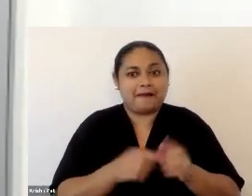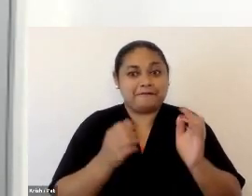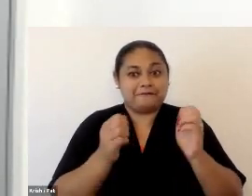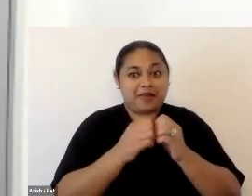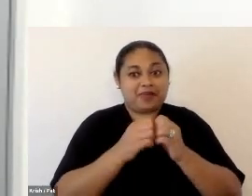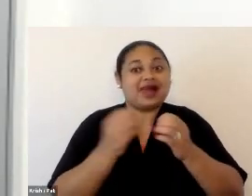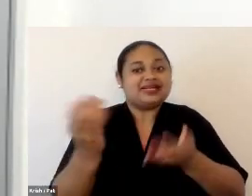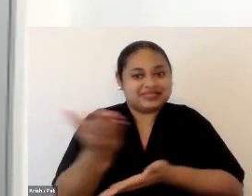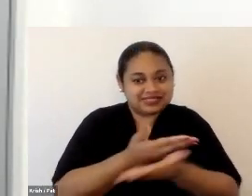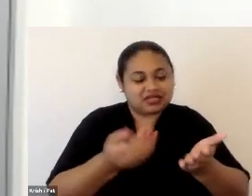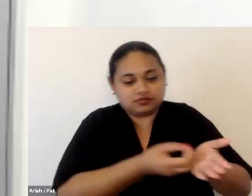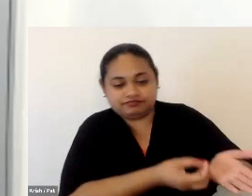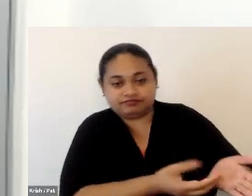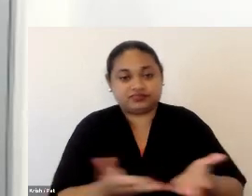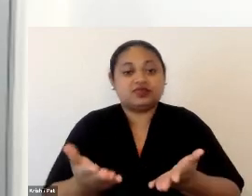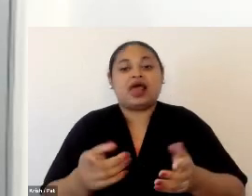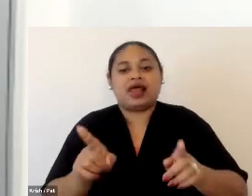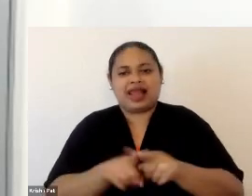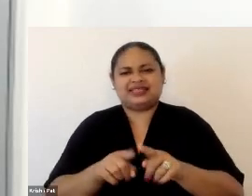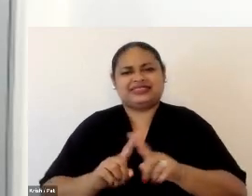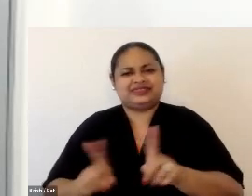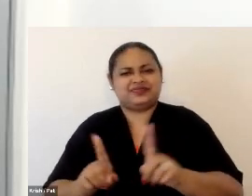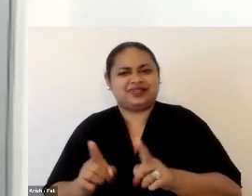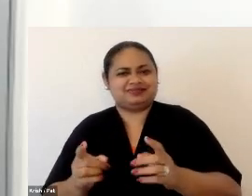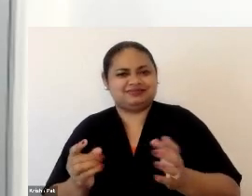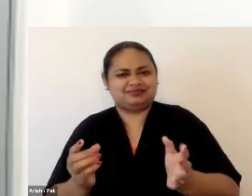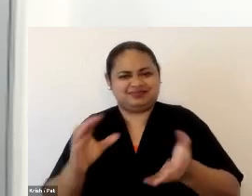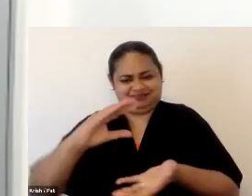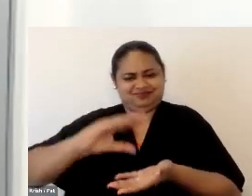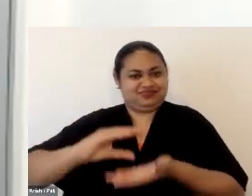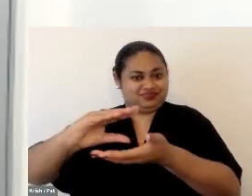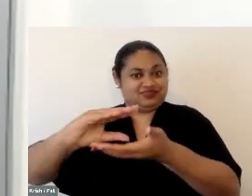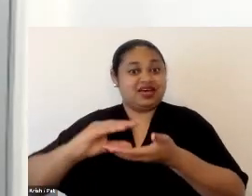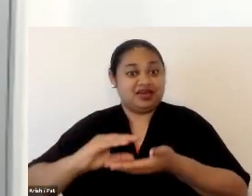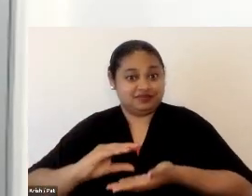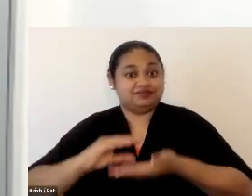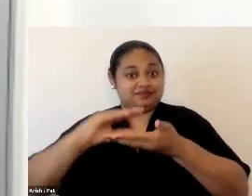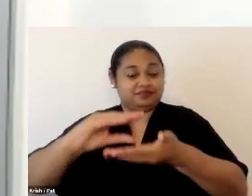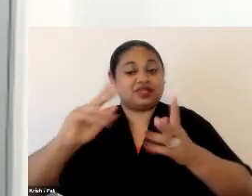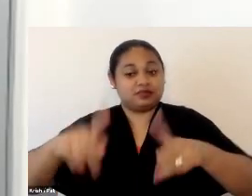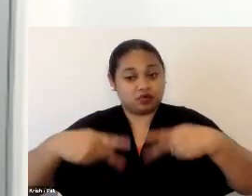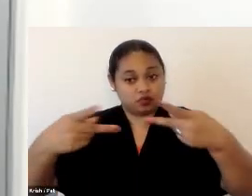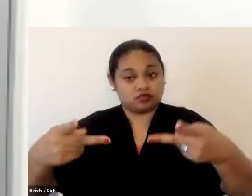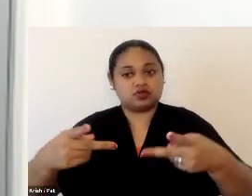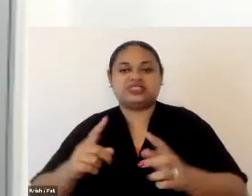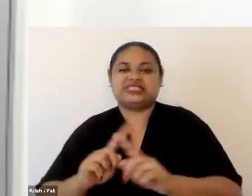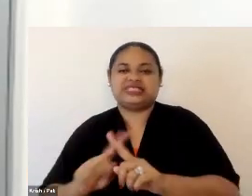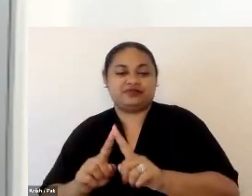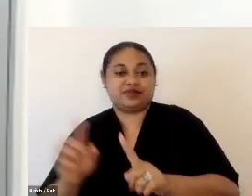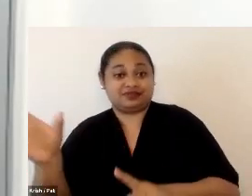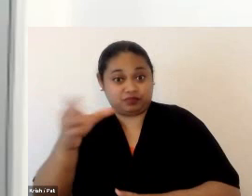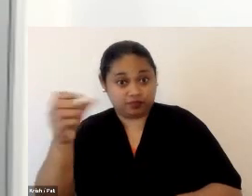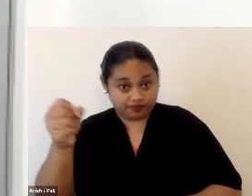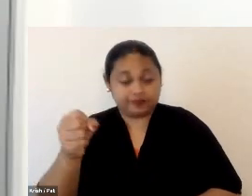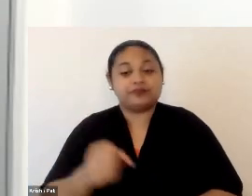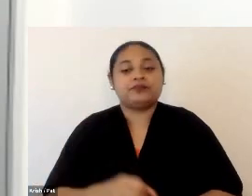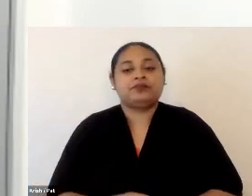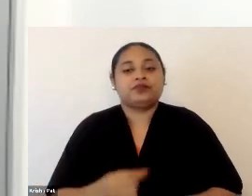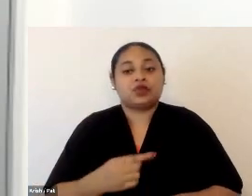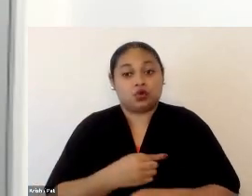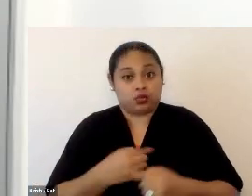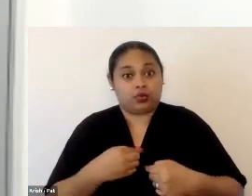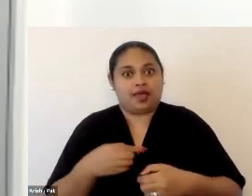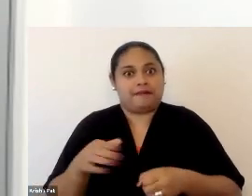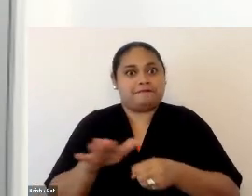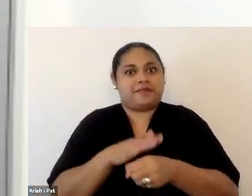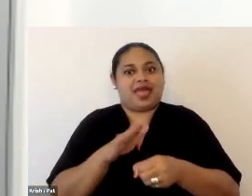paper with a set of proposals and tested those proposals out with our stakeholders. And then we finally produce